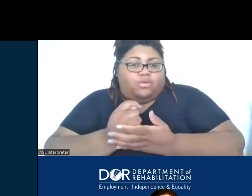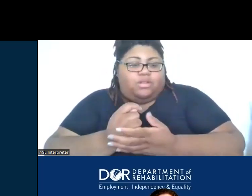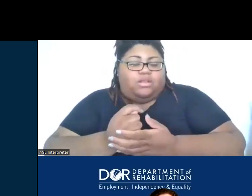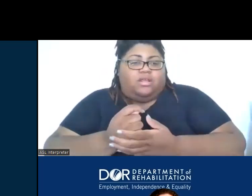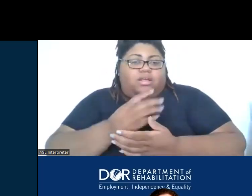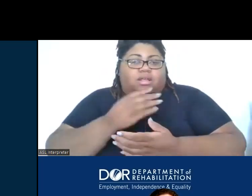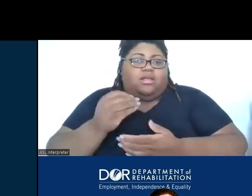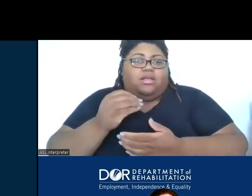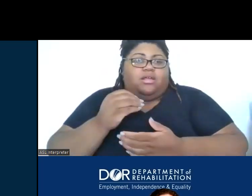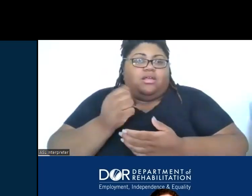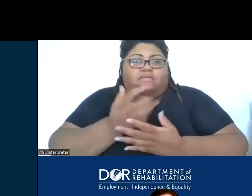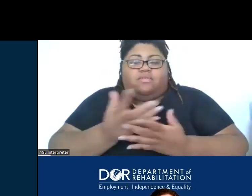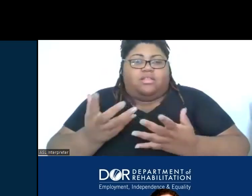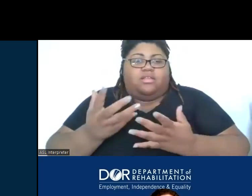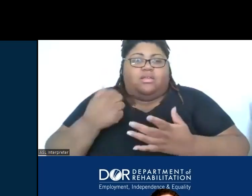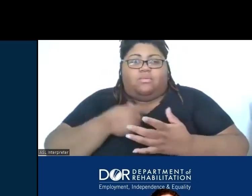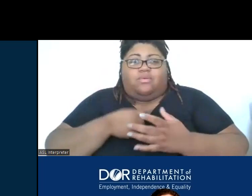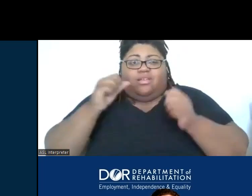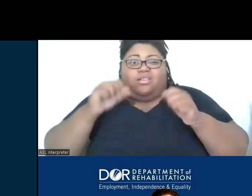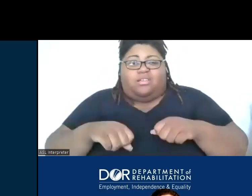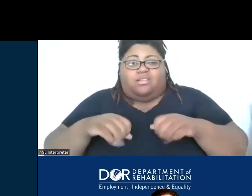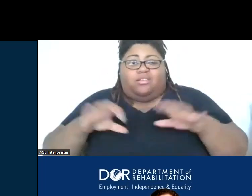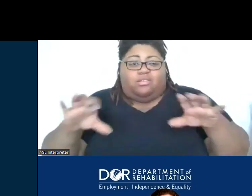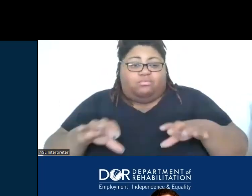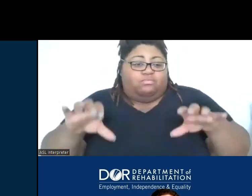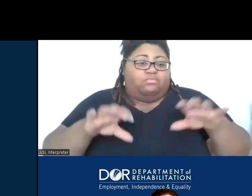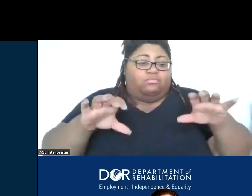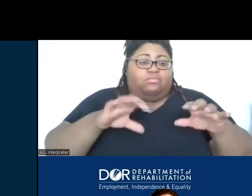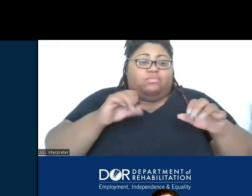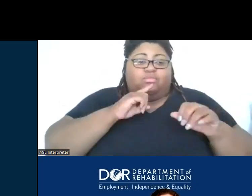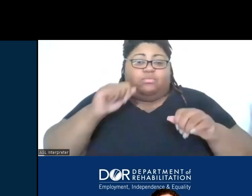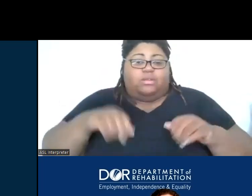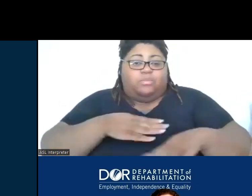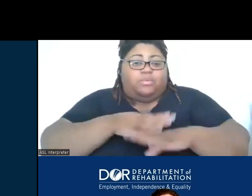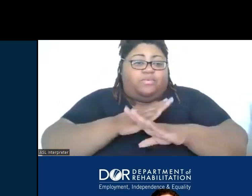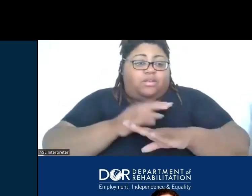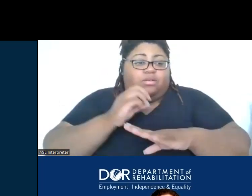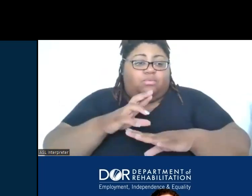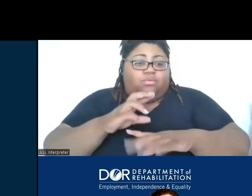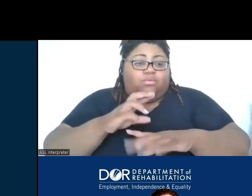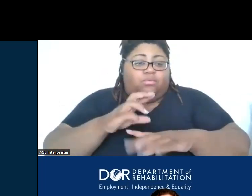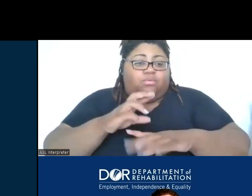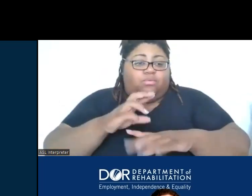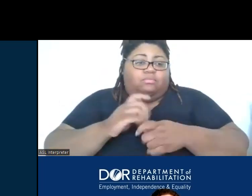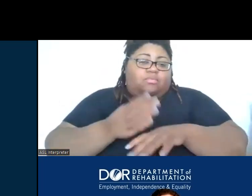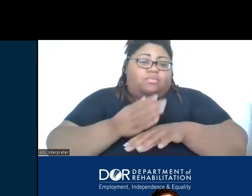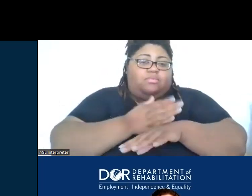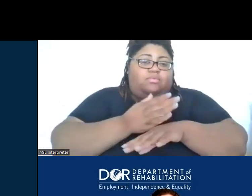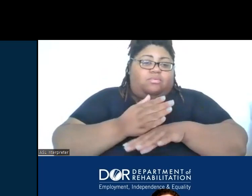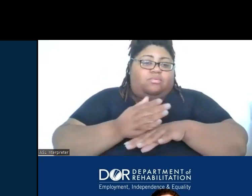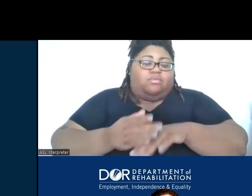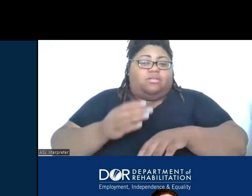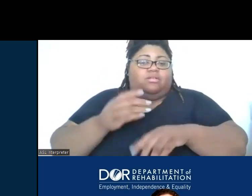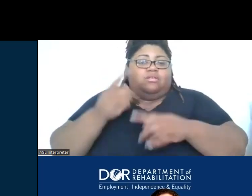things that we can be doing to prevent and or mitigate the negative effects of